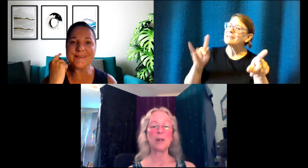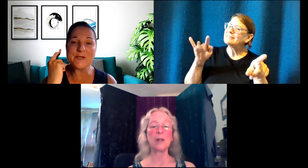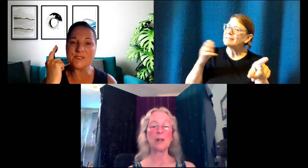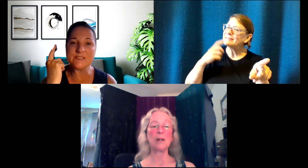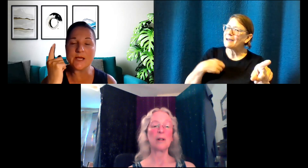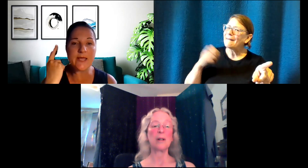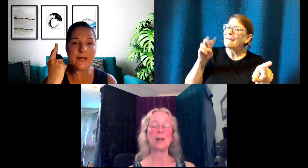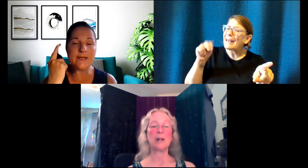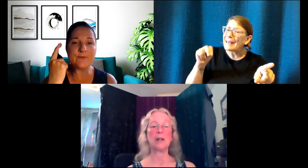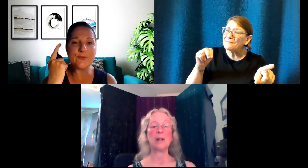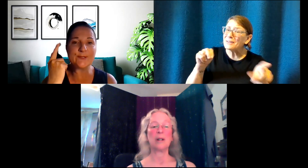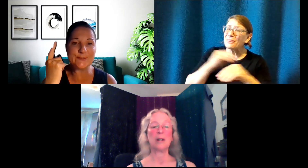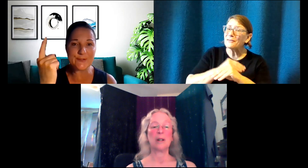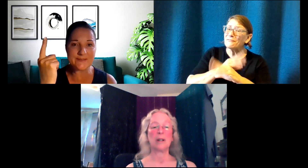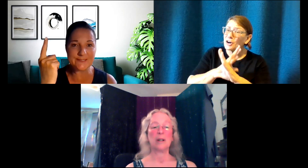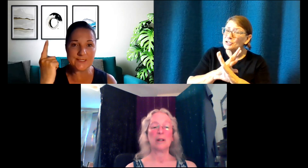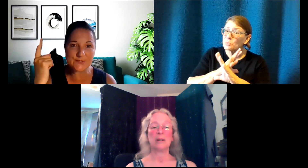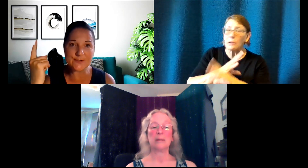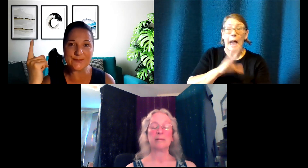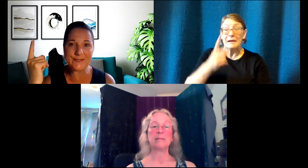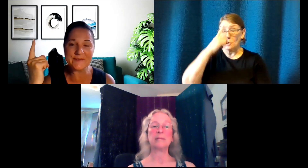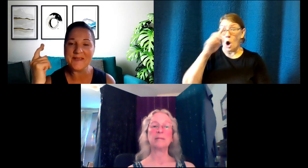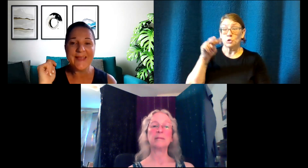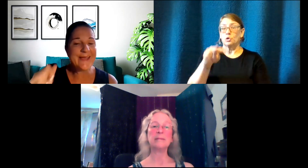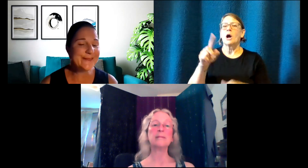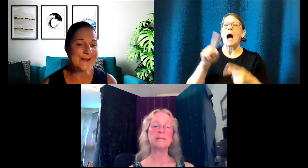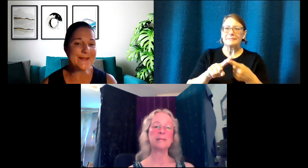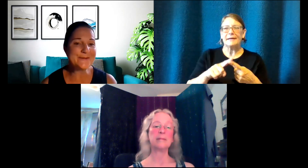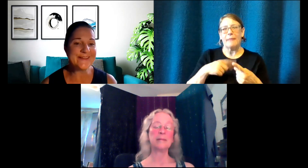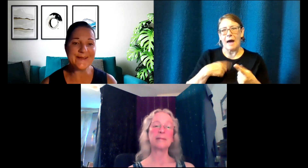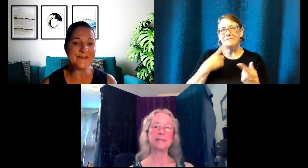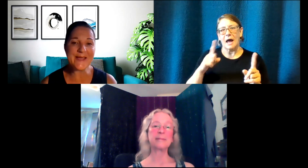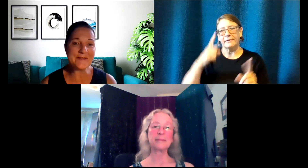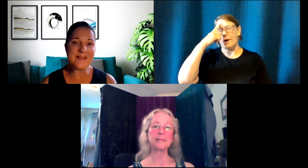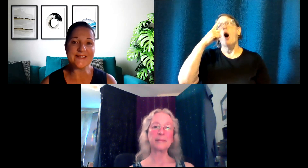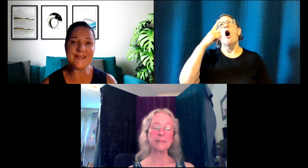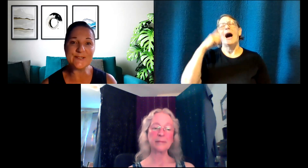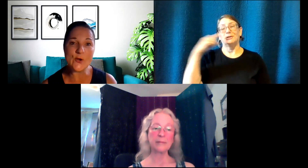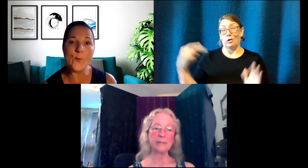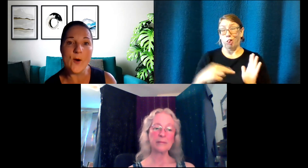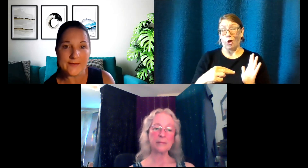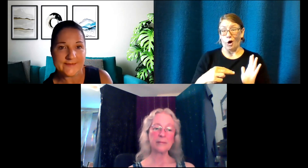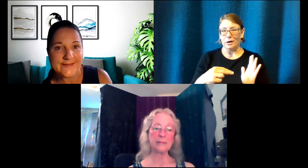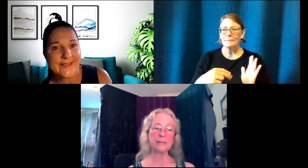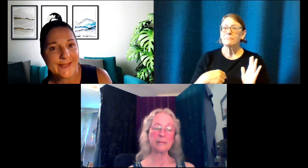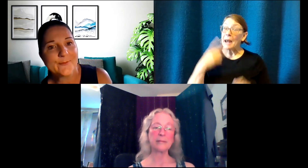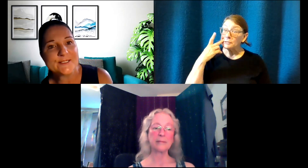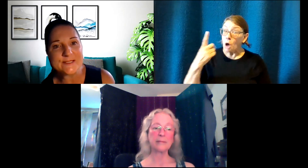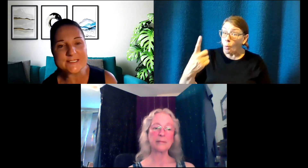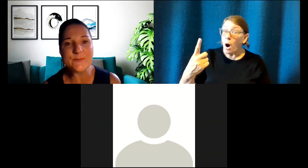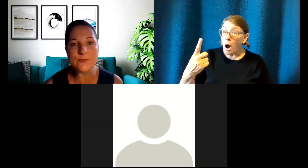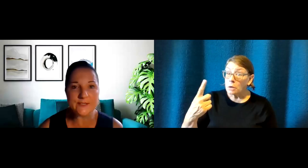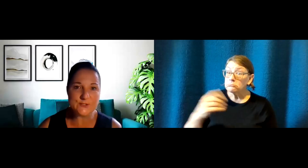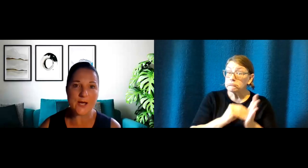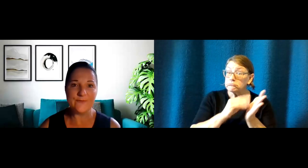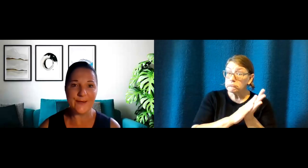virtual, like I said, I never thought to look until I started looking. And then I had, like I said, I saw one, and it was